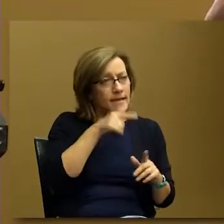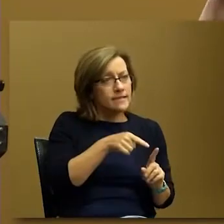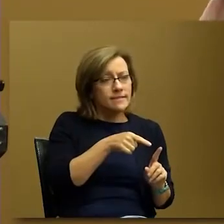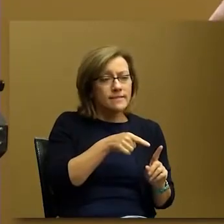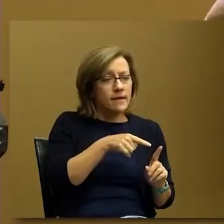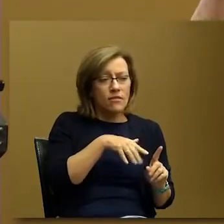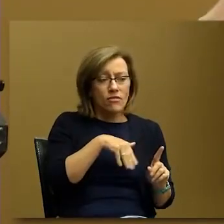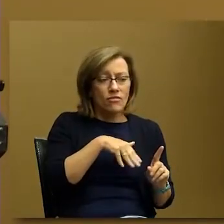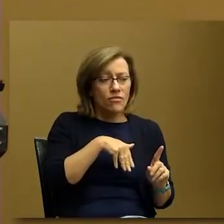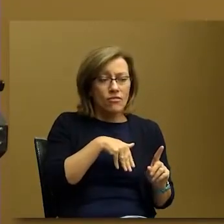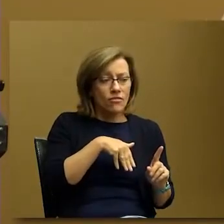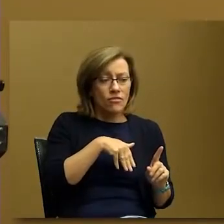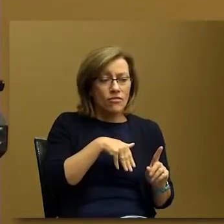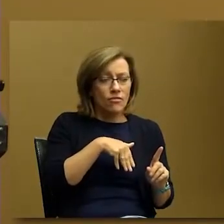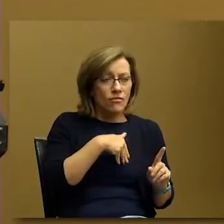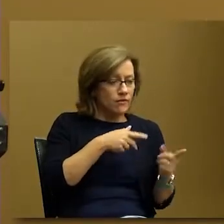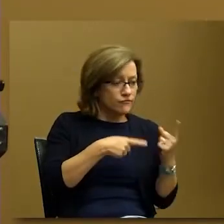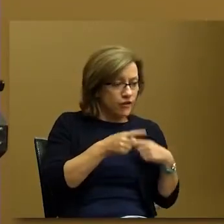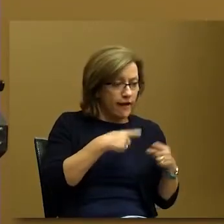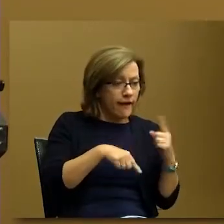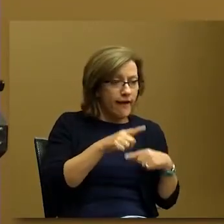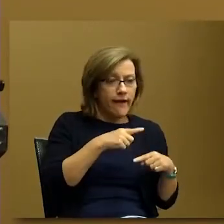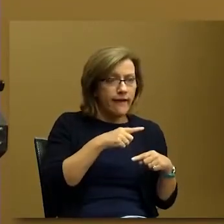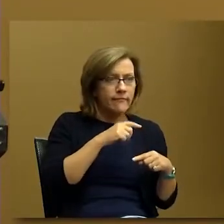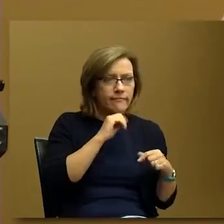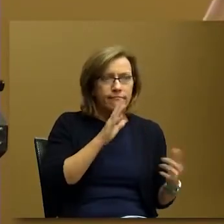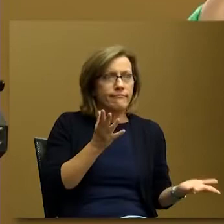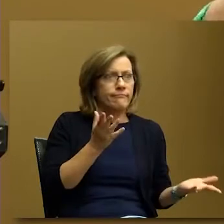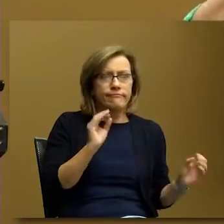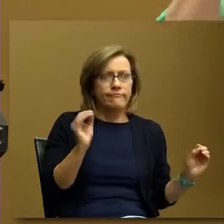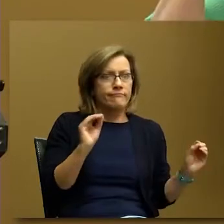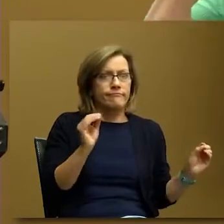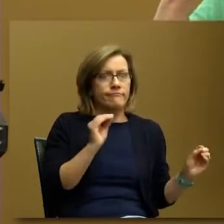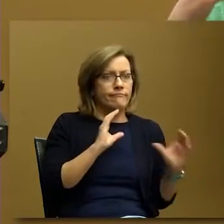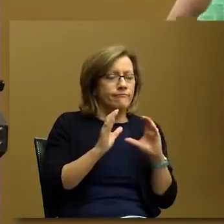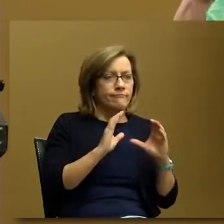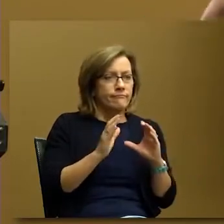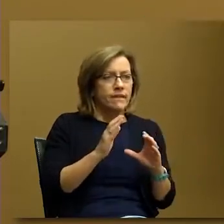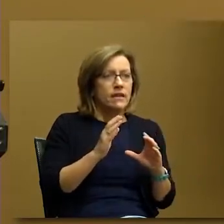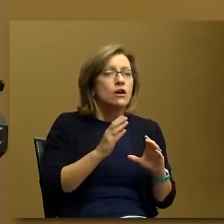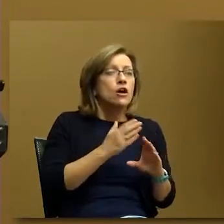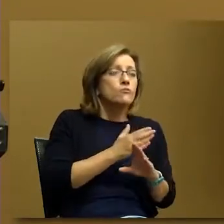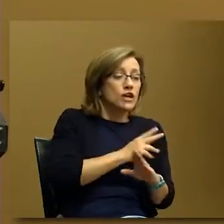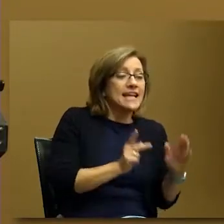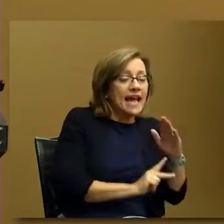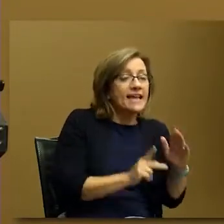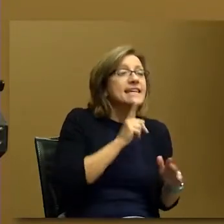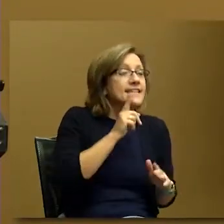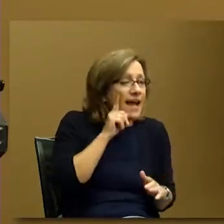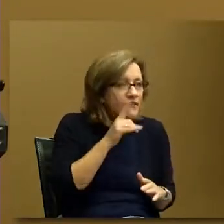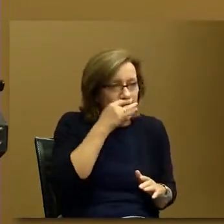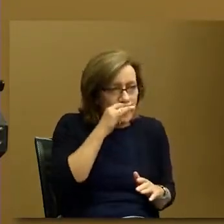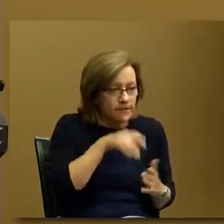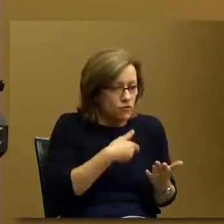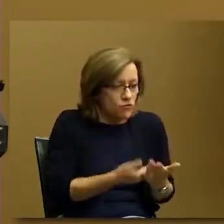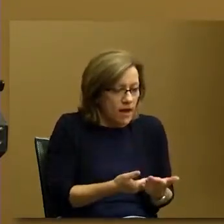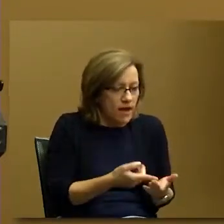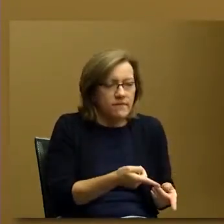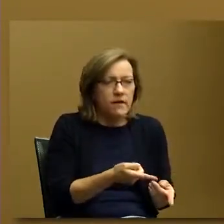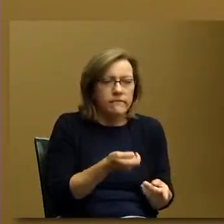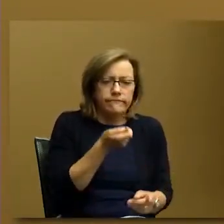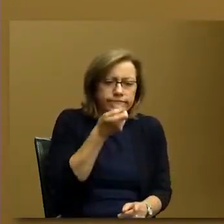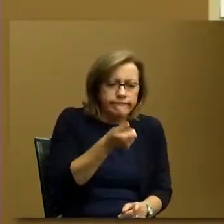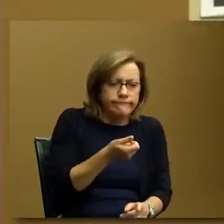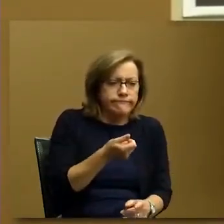have not had those signs, that are the pre-K deaf kids that come in and they have very